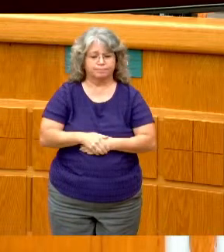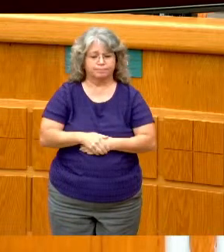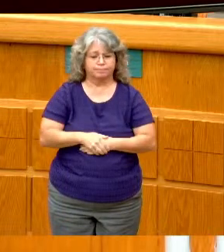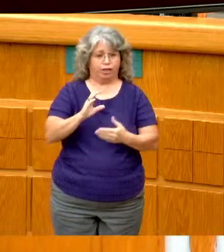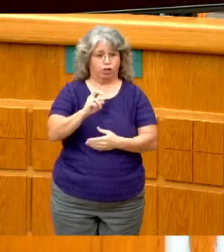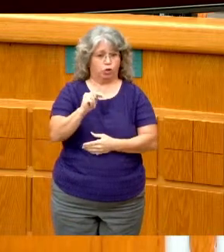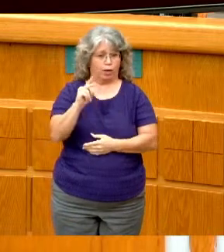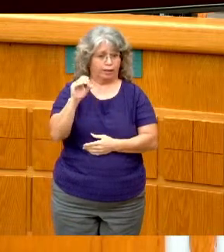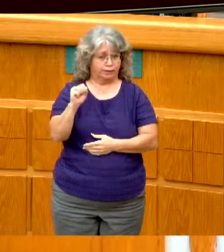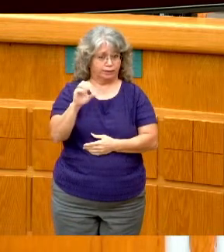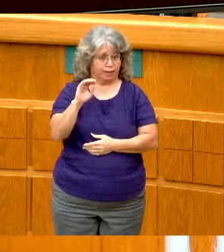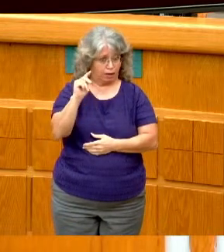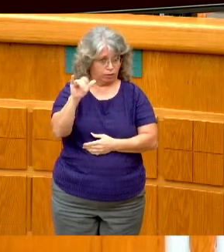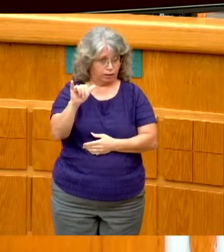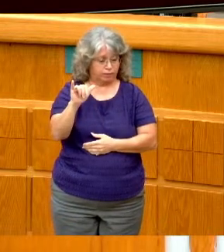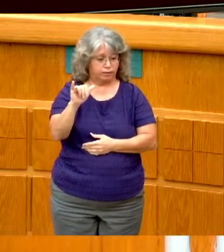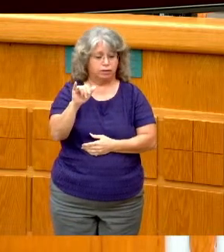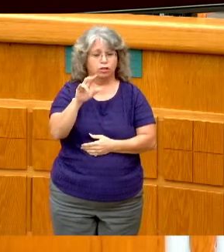in Oasis County,